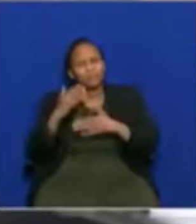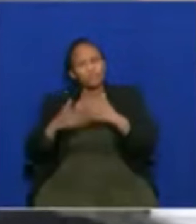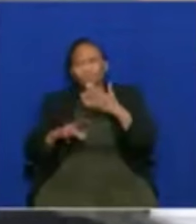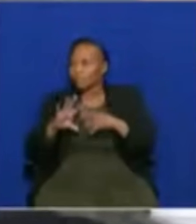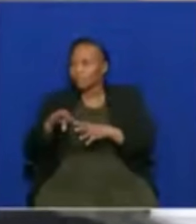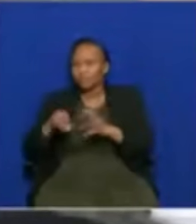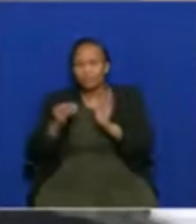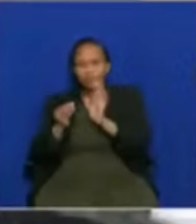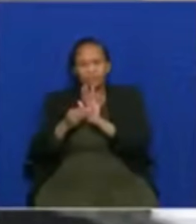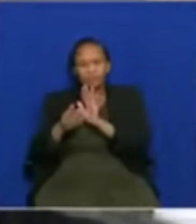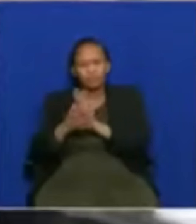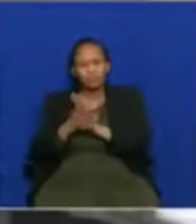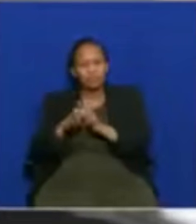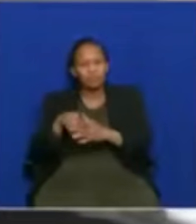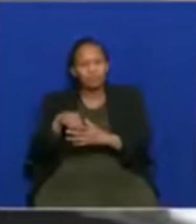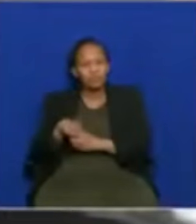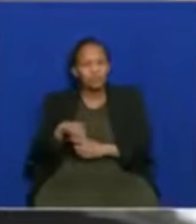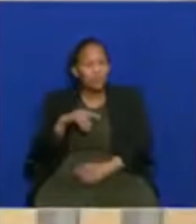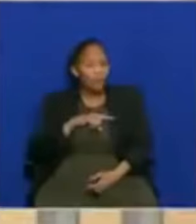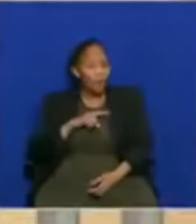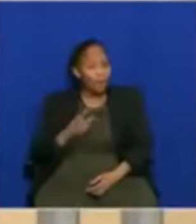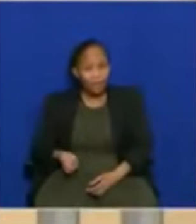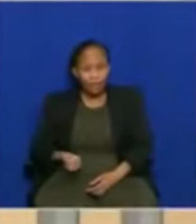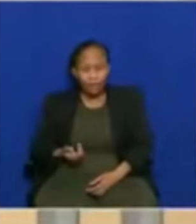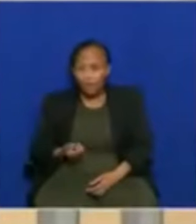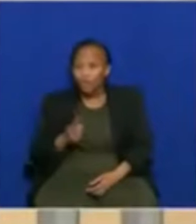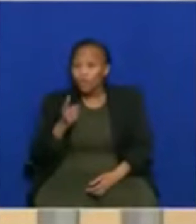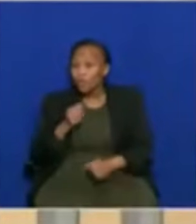the same question? Yes,